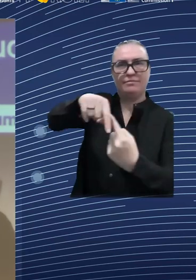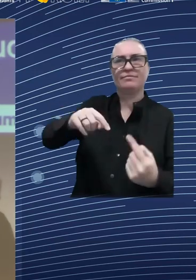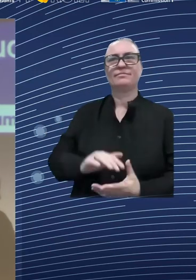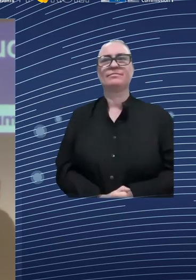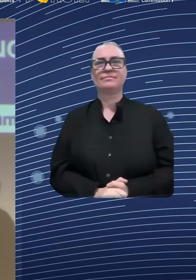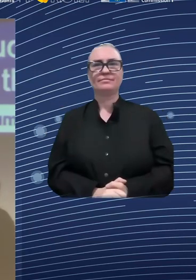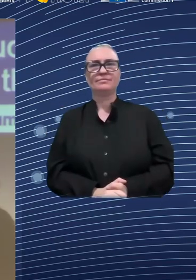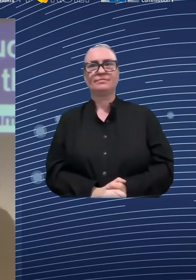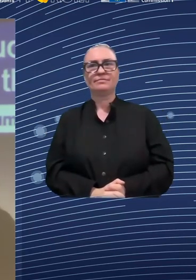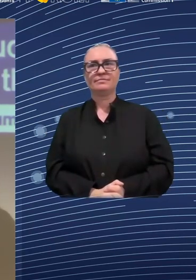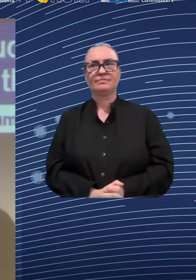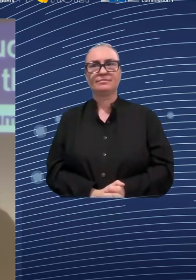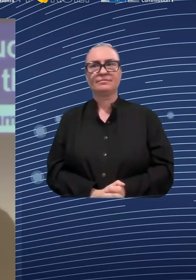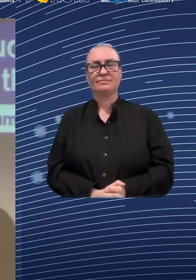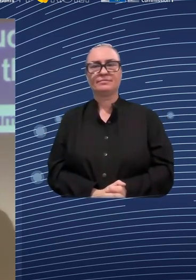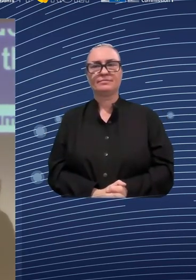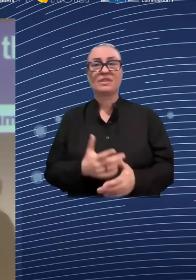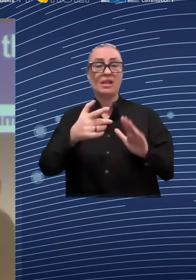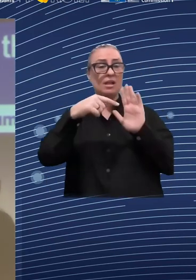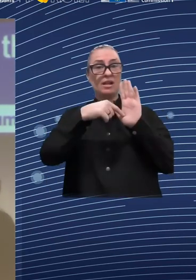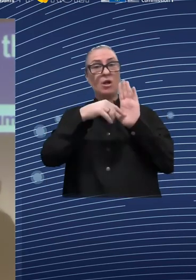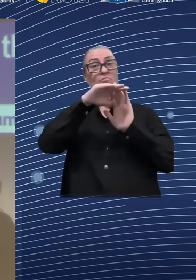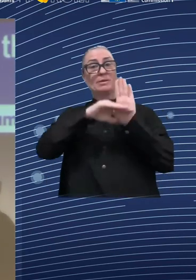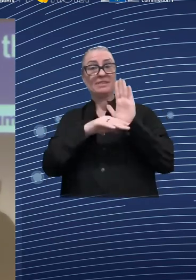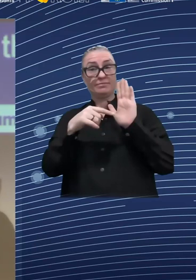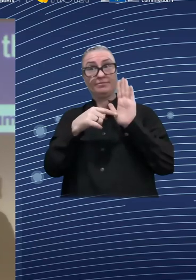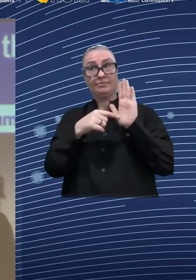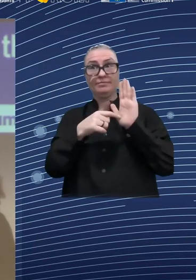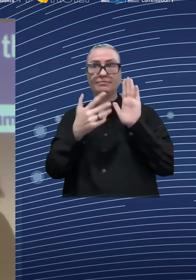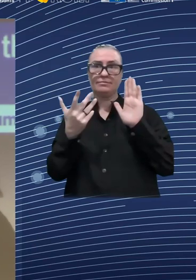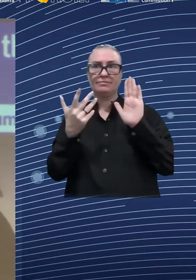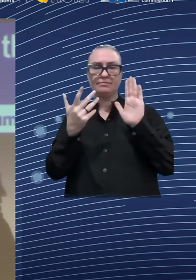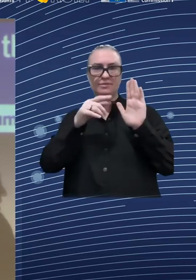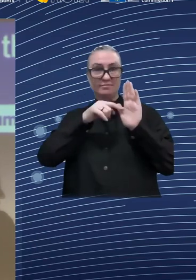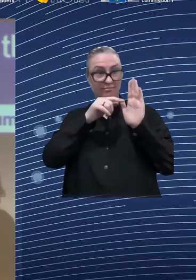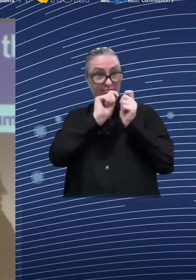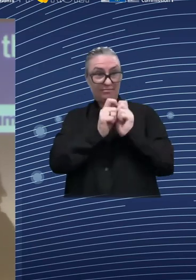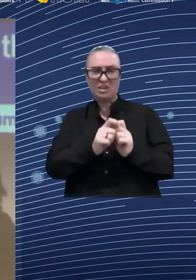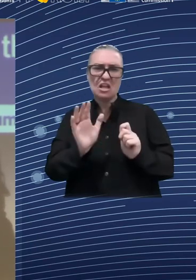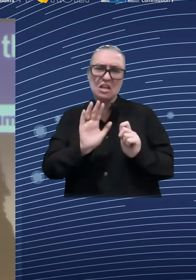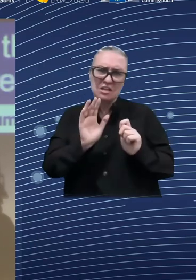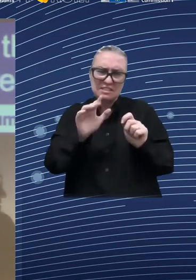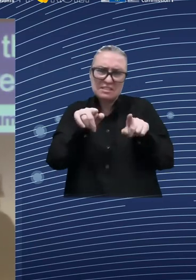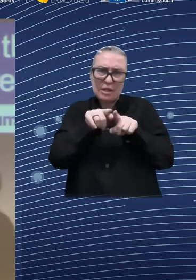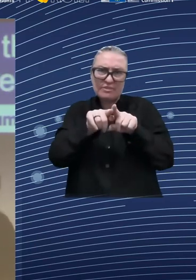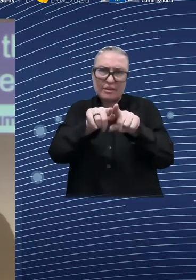And it doesn't matter if there will be new technology with AI, new surface, new